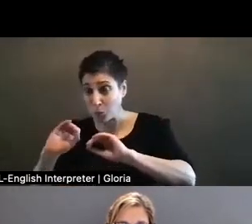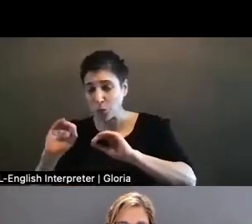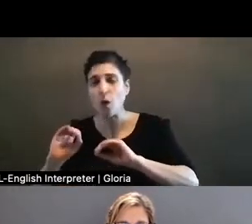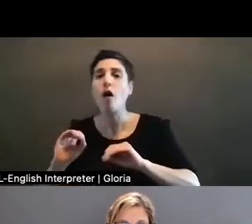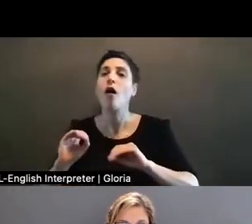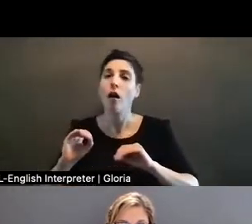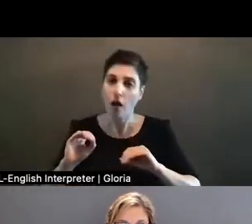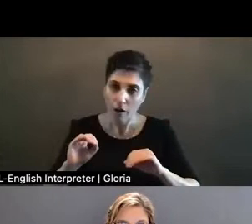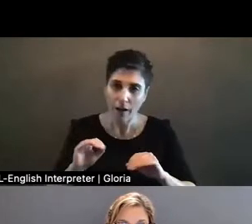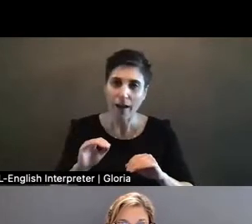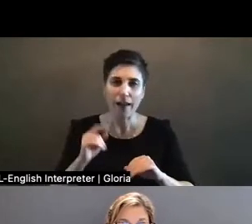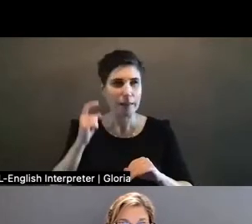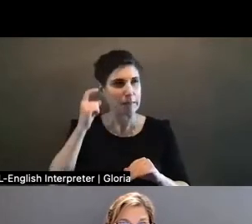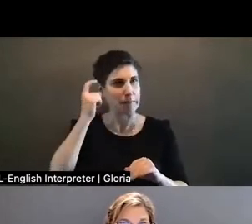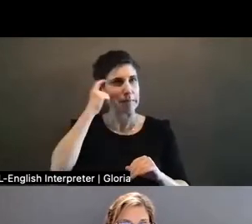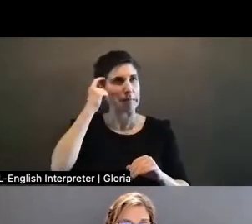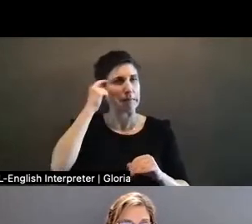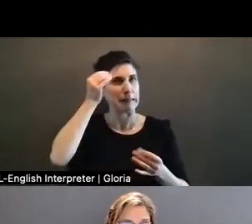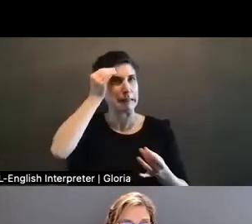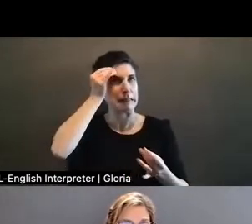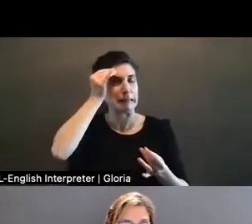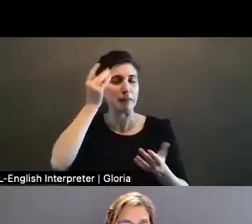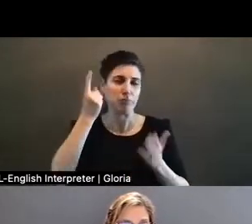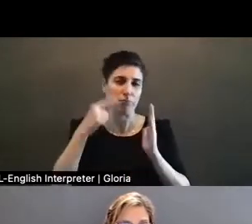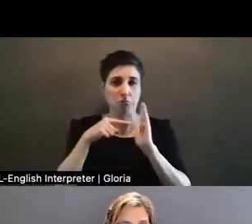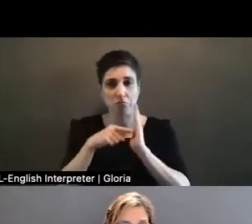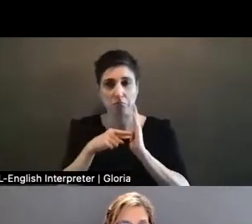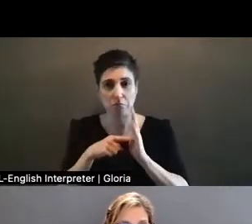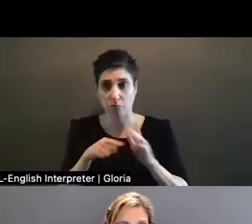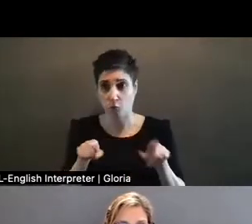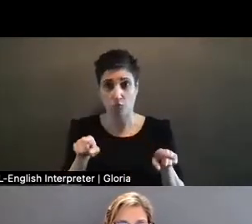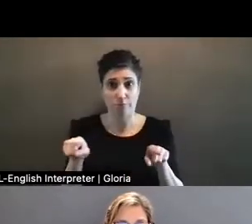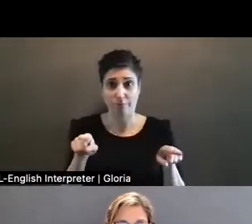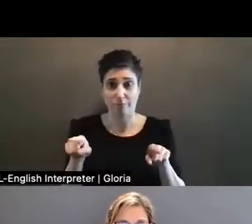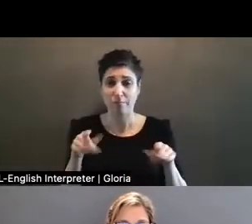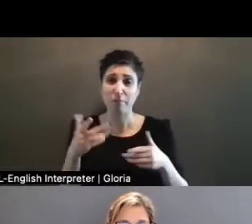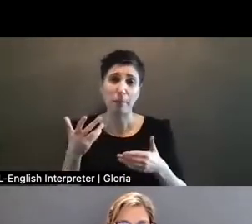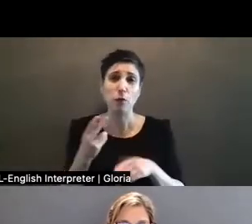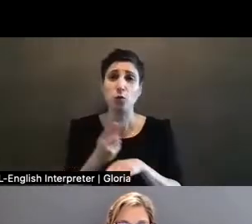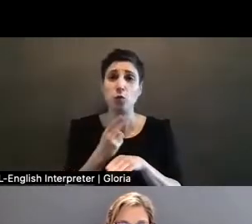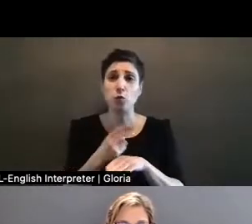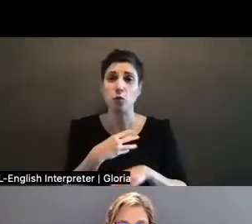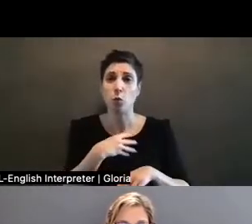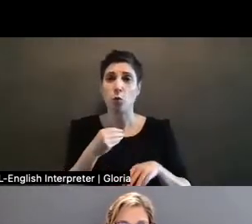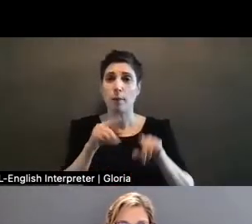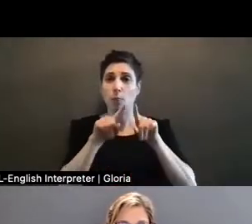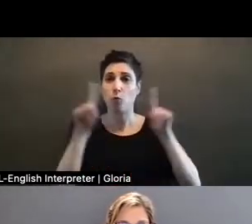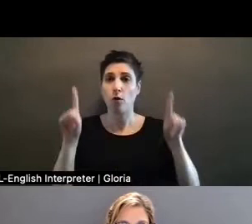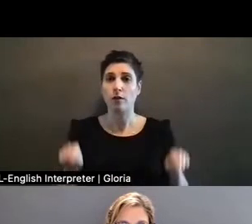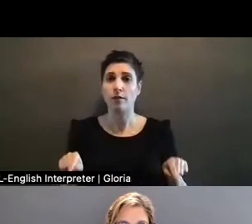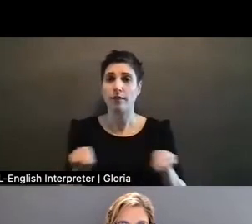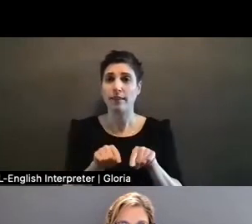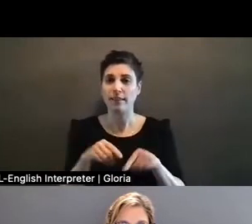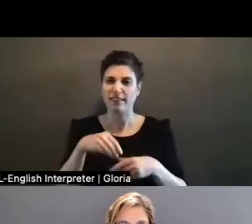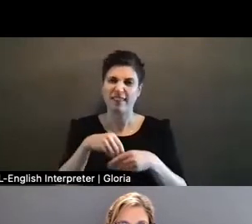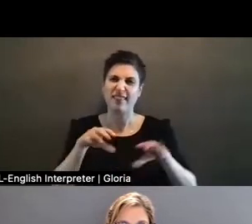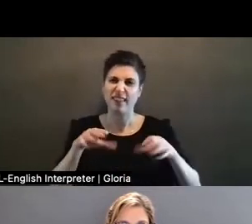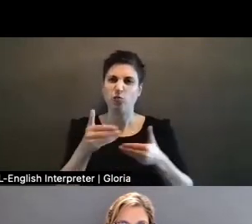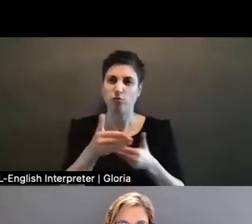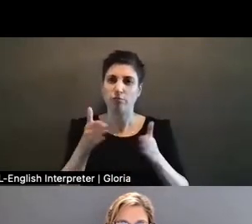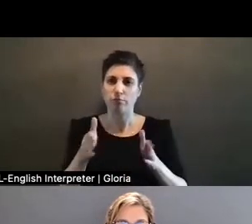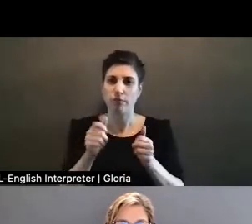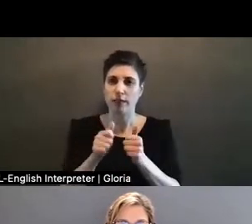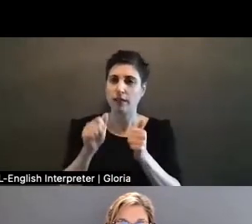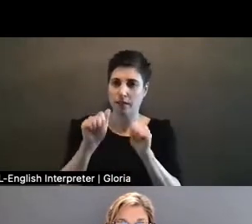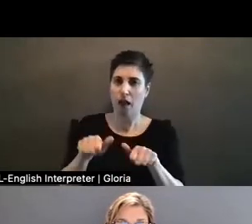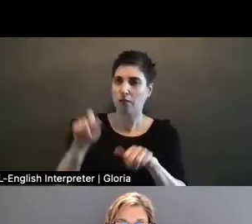still participate might be to have them write it on the whiteboard if you're in the classroom, or just thinking of different options so they can